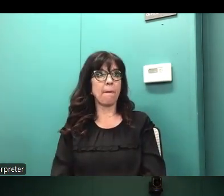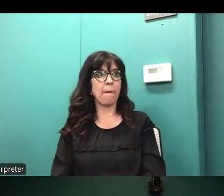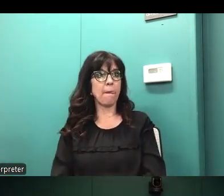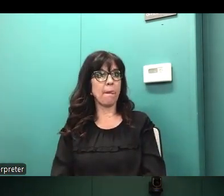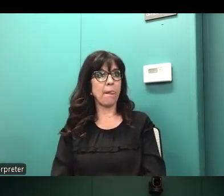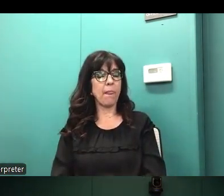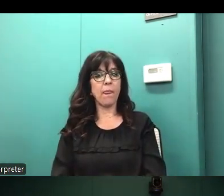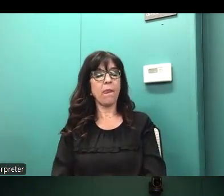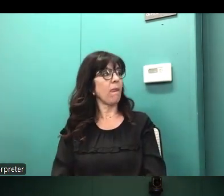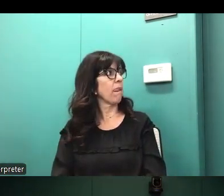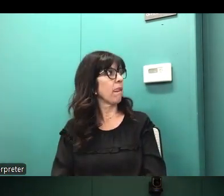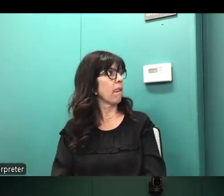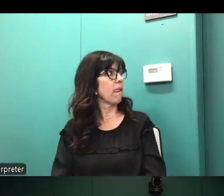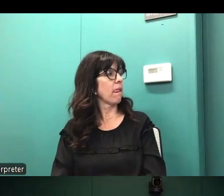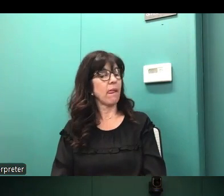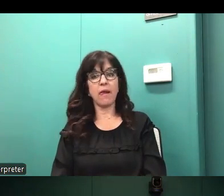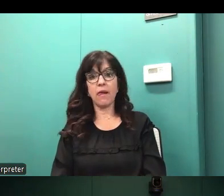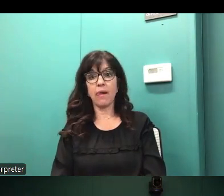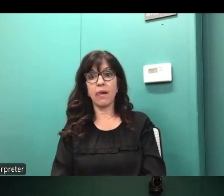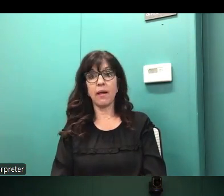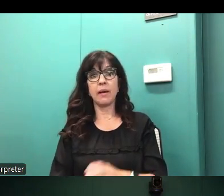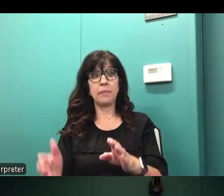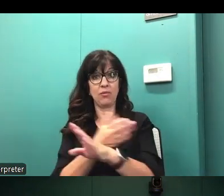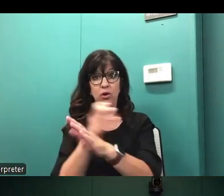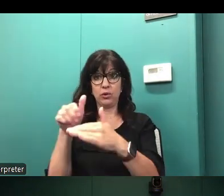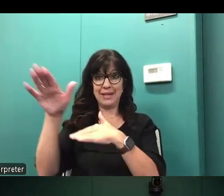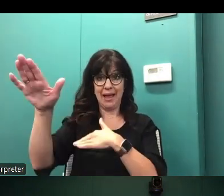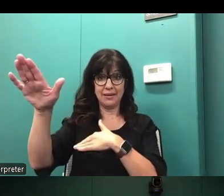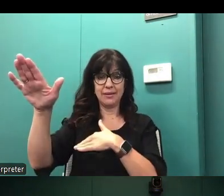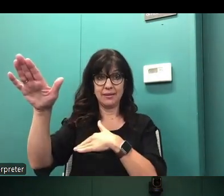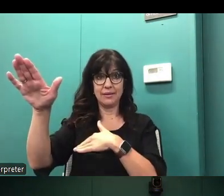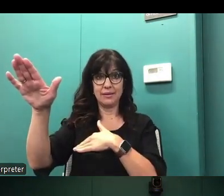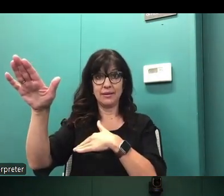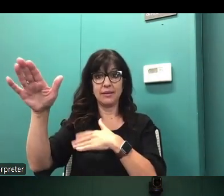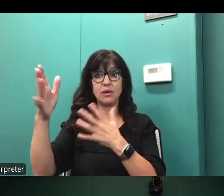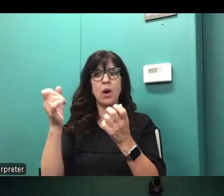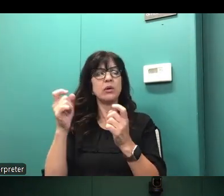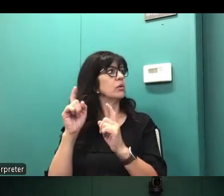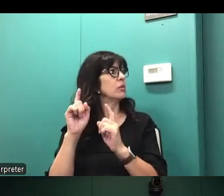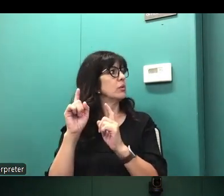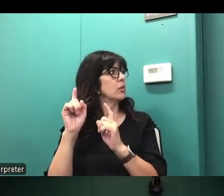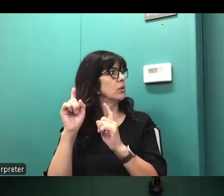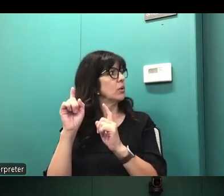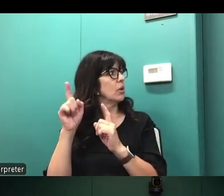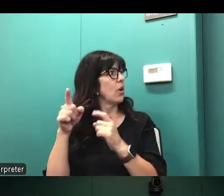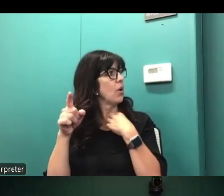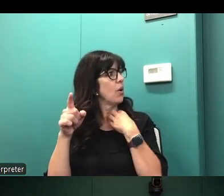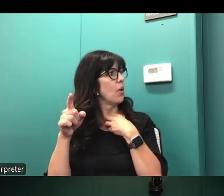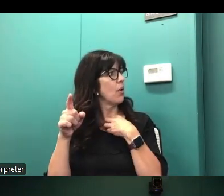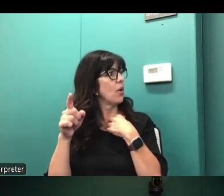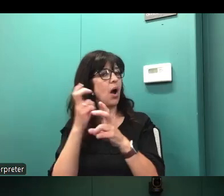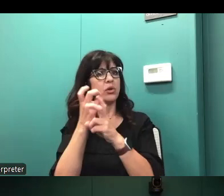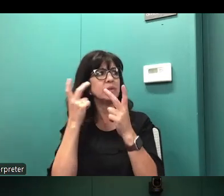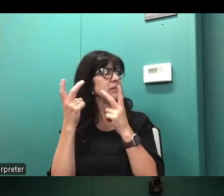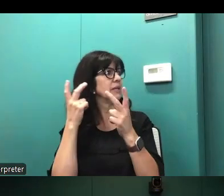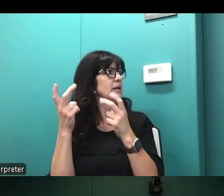Okay, so before you send this, you'll want to go up here into, it's hard to see